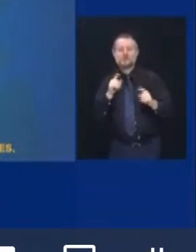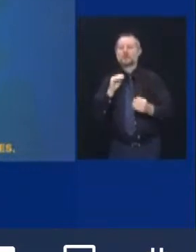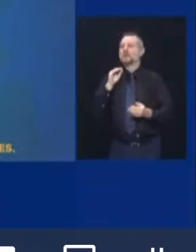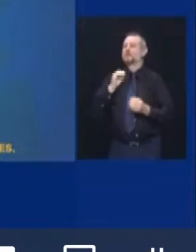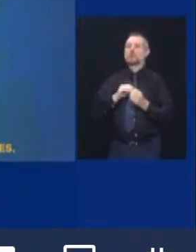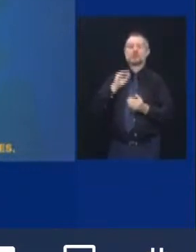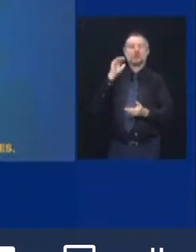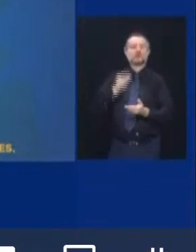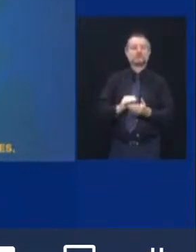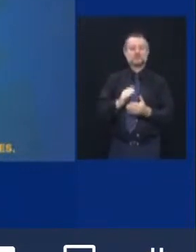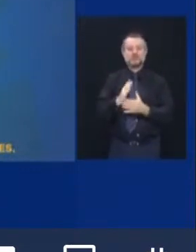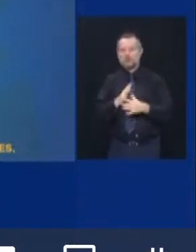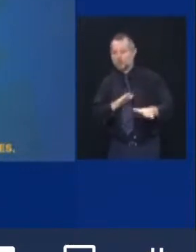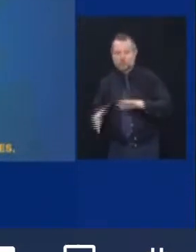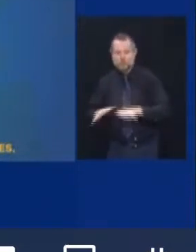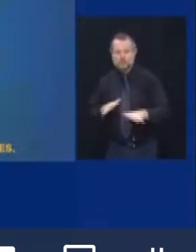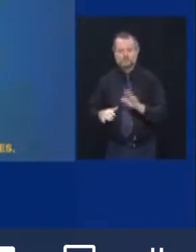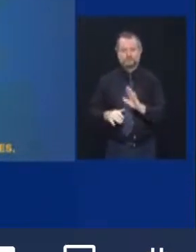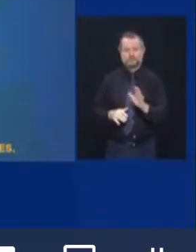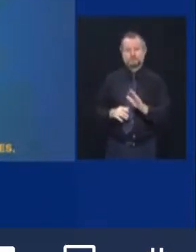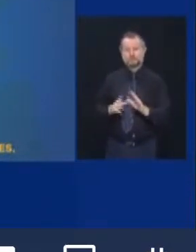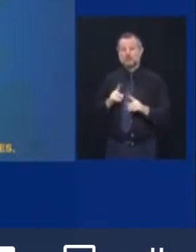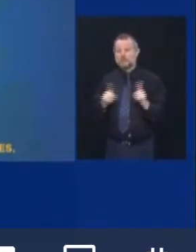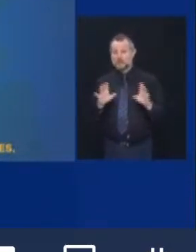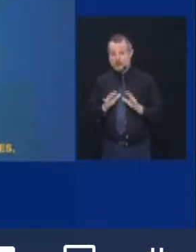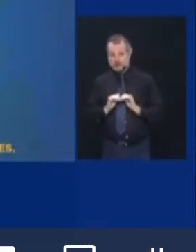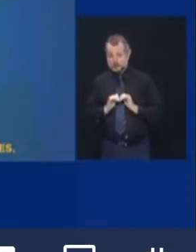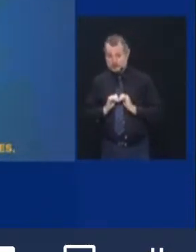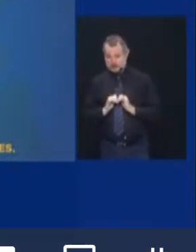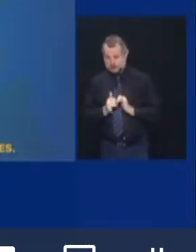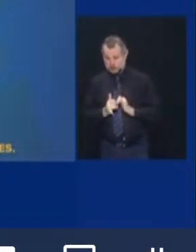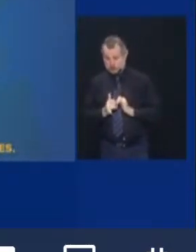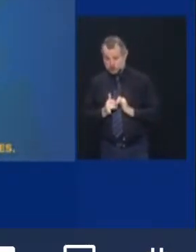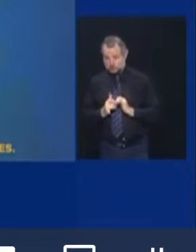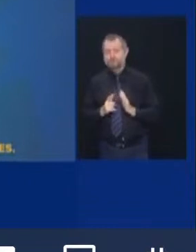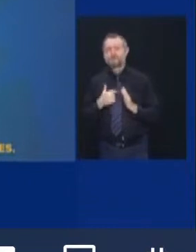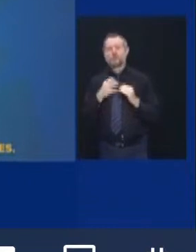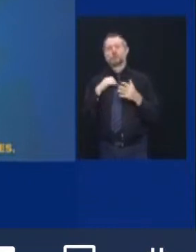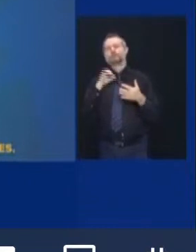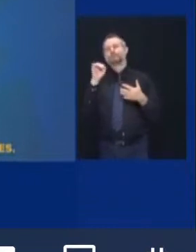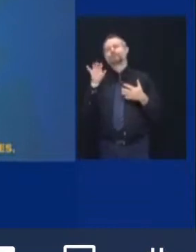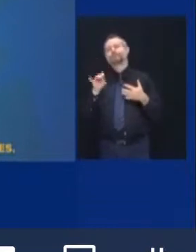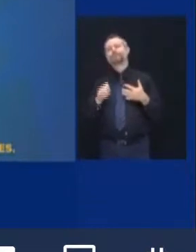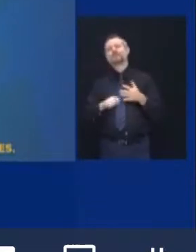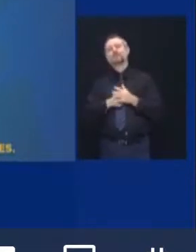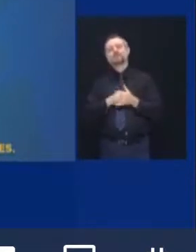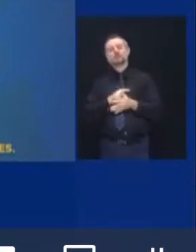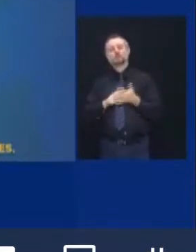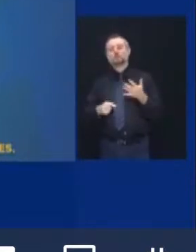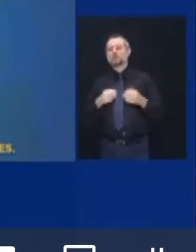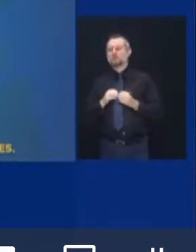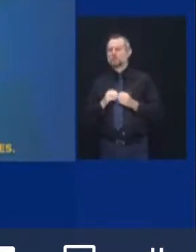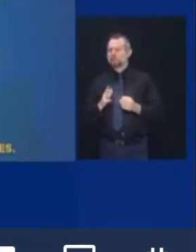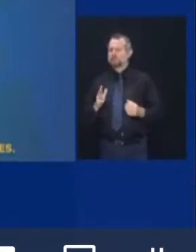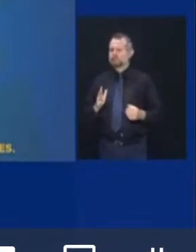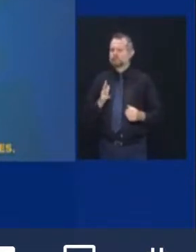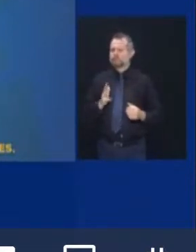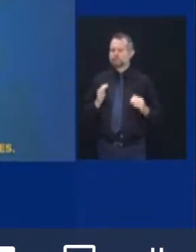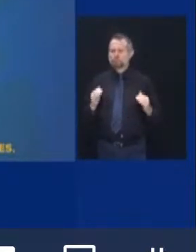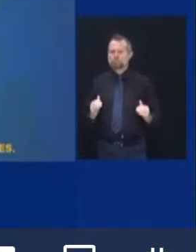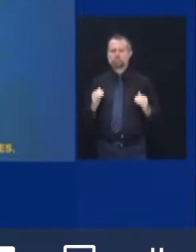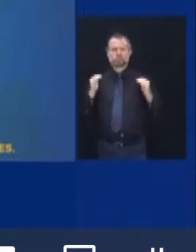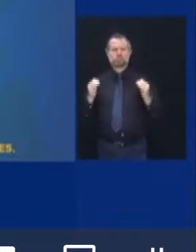To make it happen is the trick. You have to have refined detection, which is more targeted